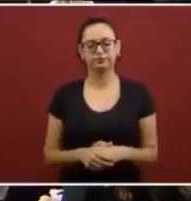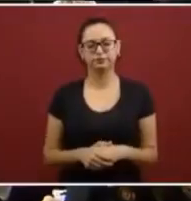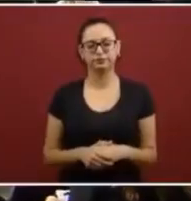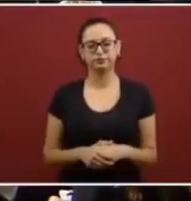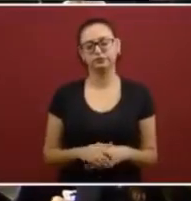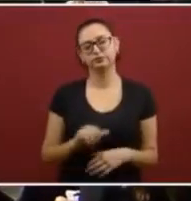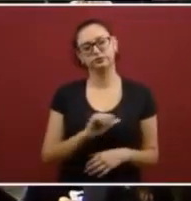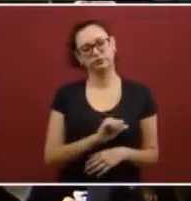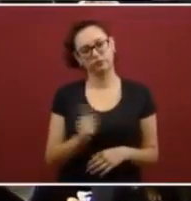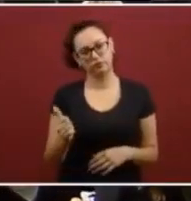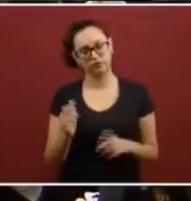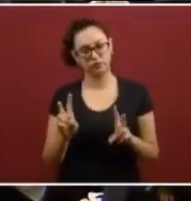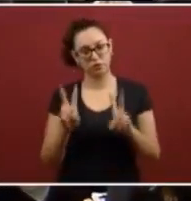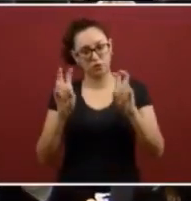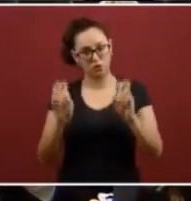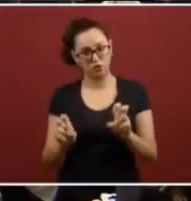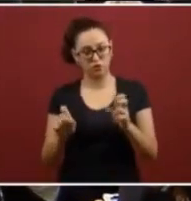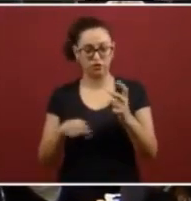going forth with your